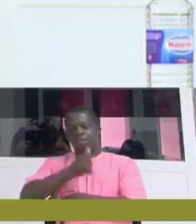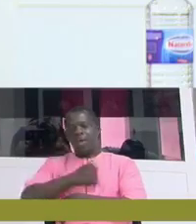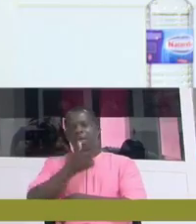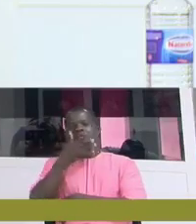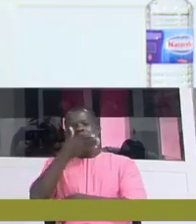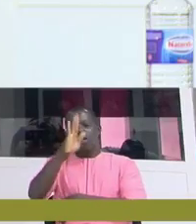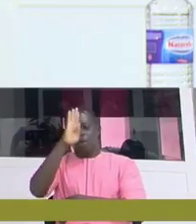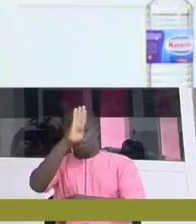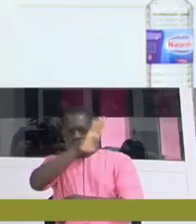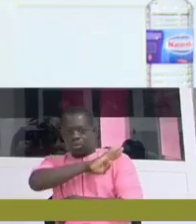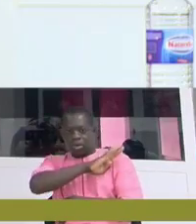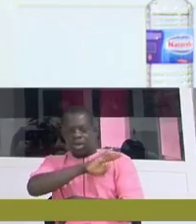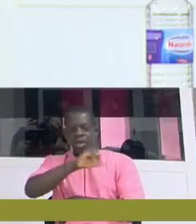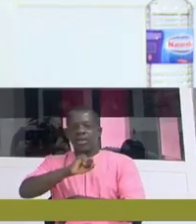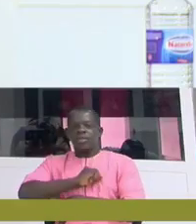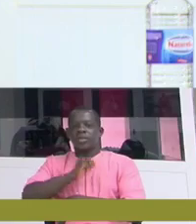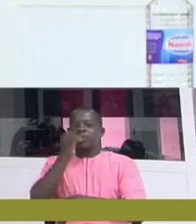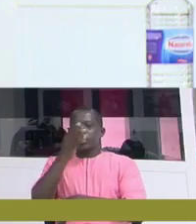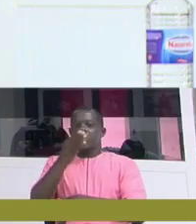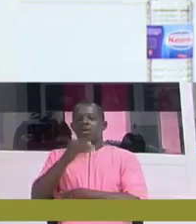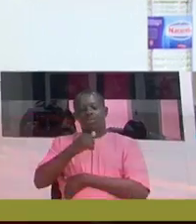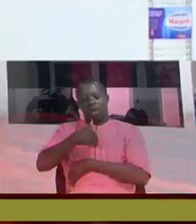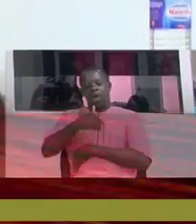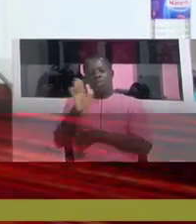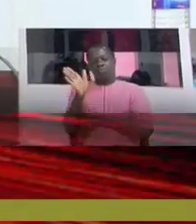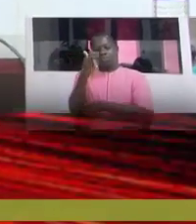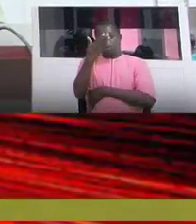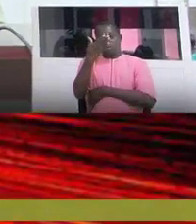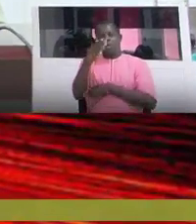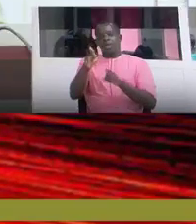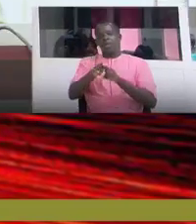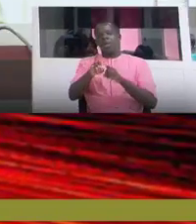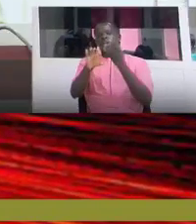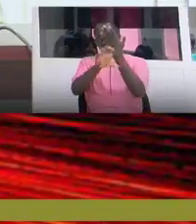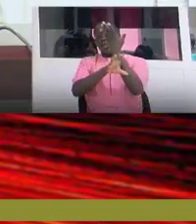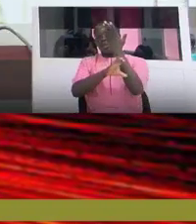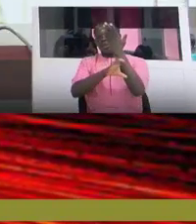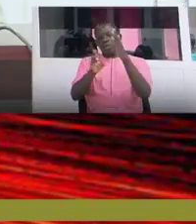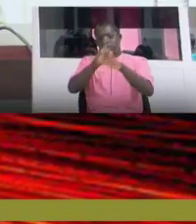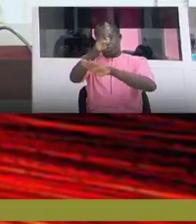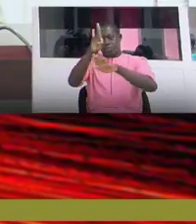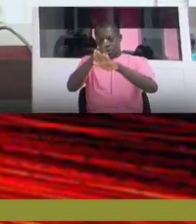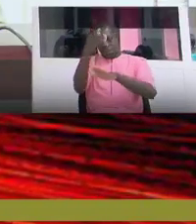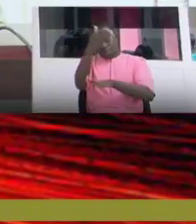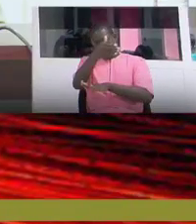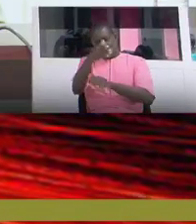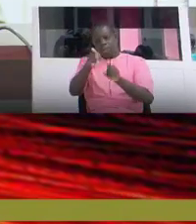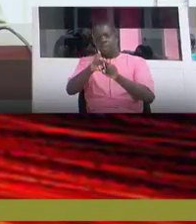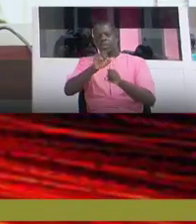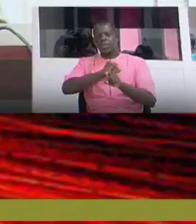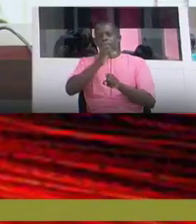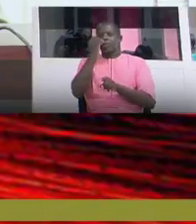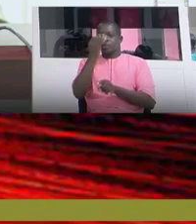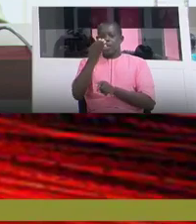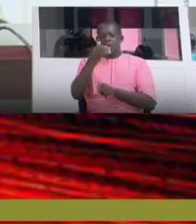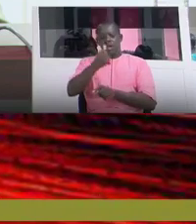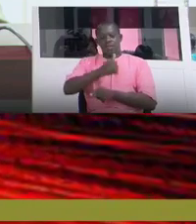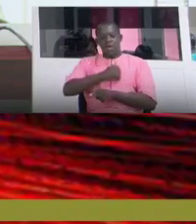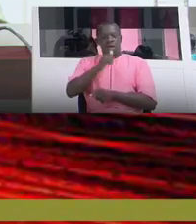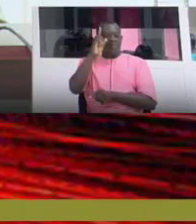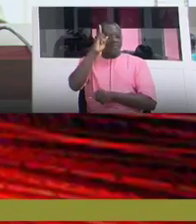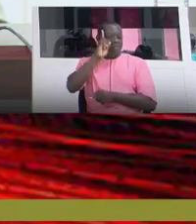junior, said to me that I am going to Binjona. They said my father was